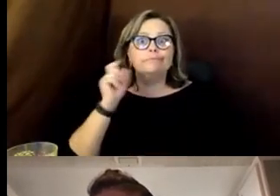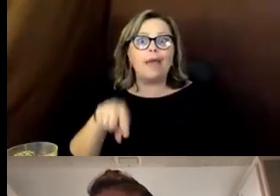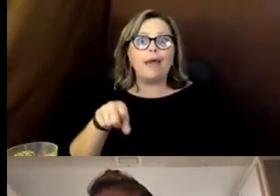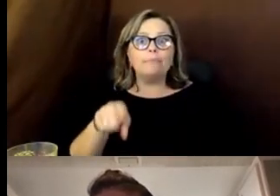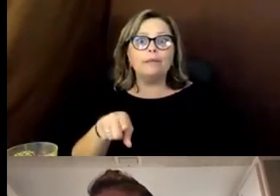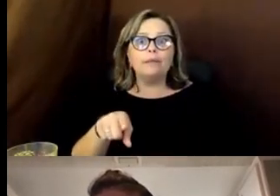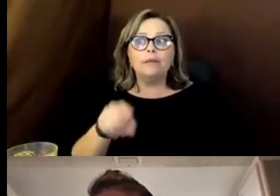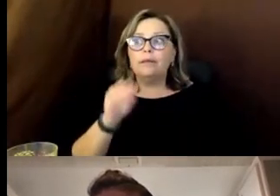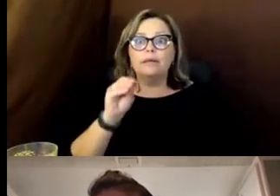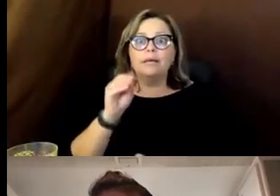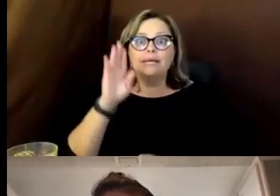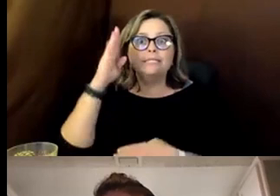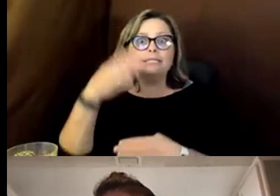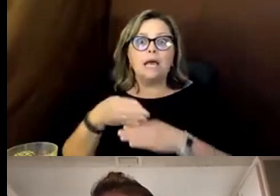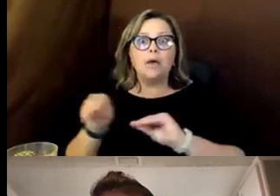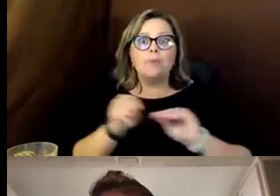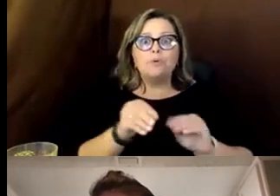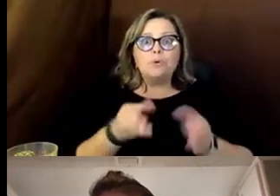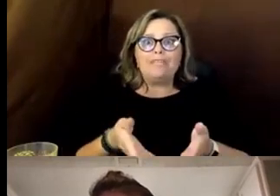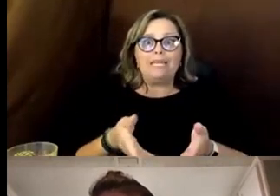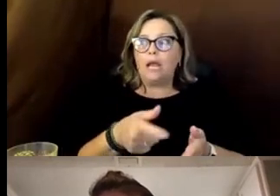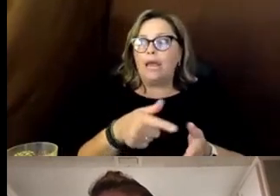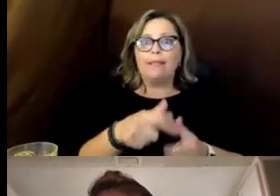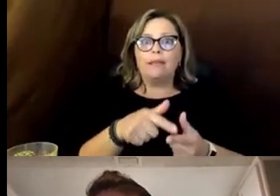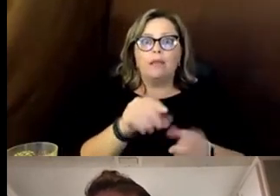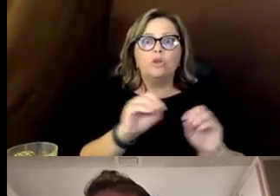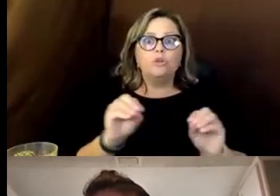place for her. And she ended up at the Good News